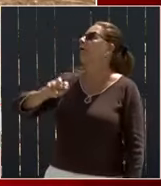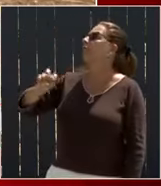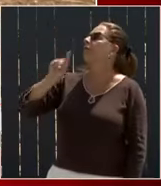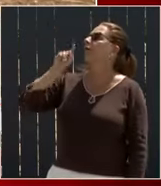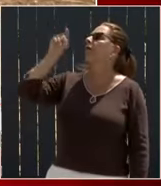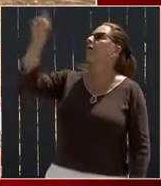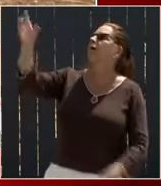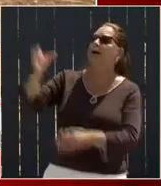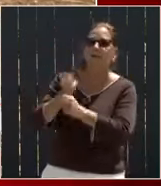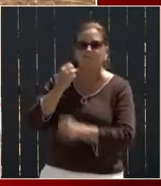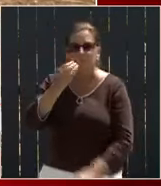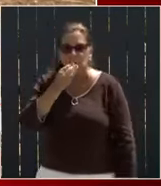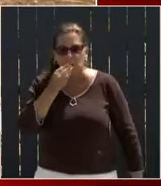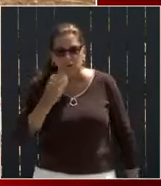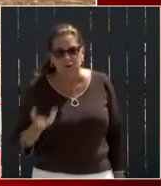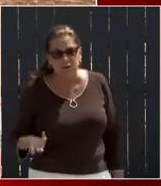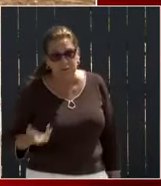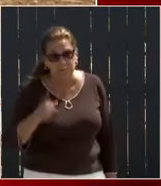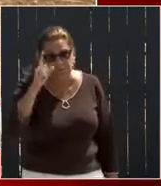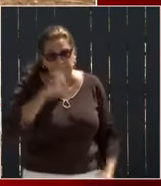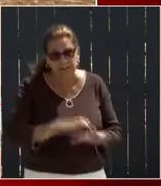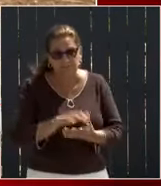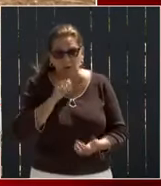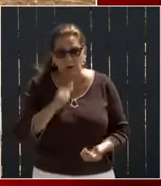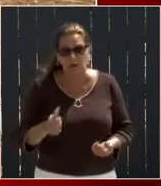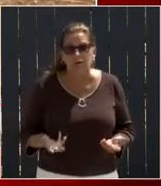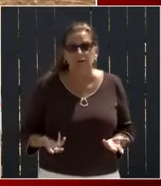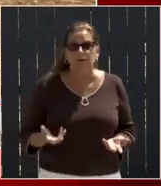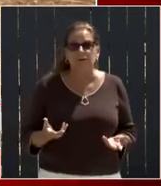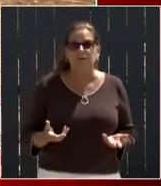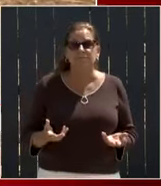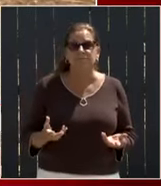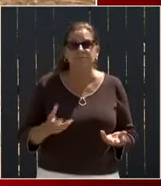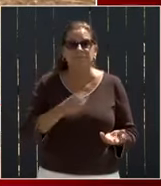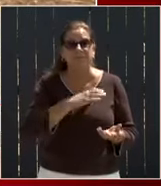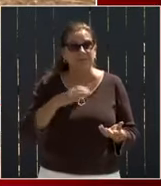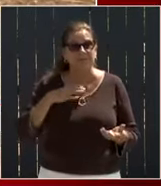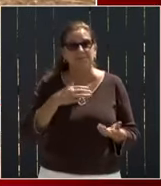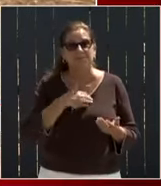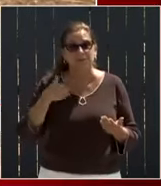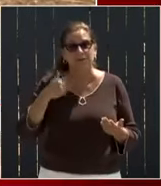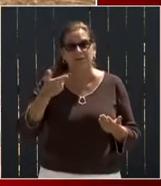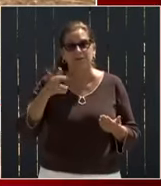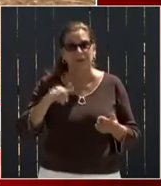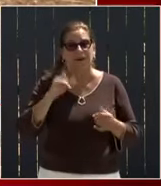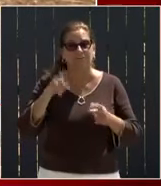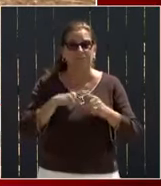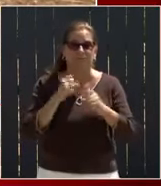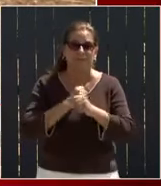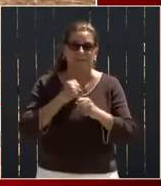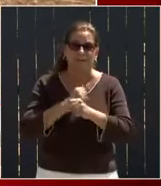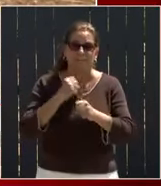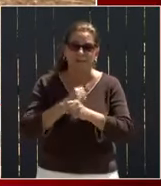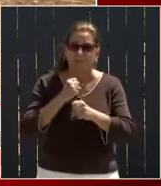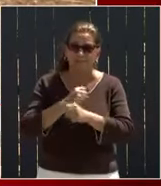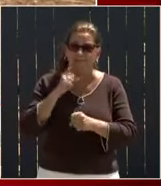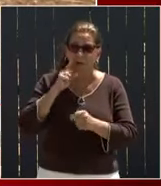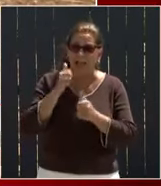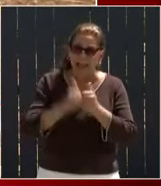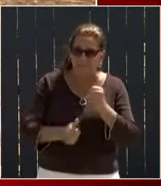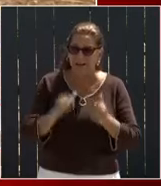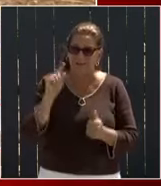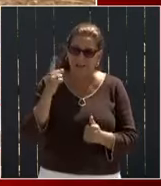Now, believe it or not, Councilmember Gray is going to have to fight for each of those dollars, right? So the council this month